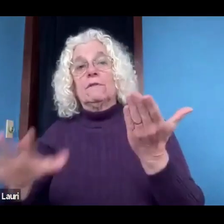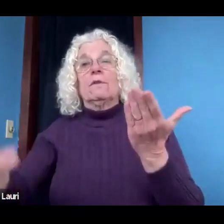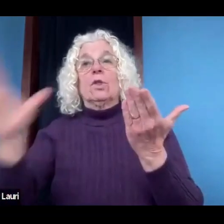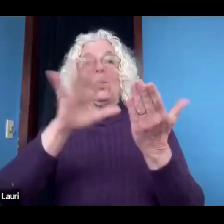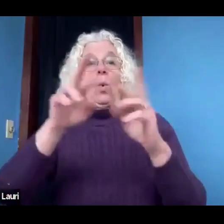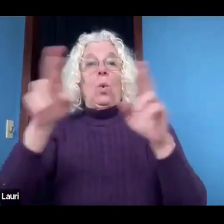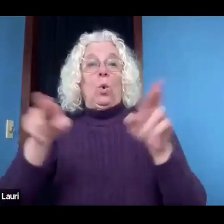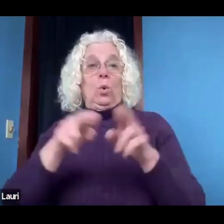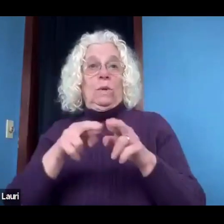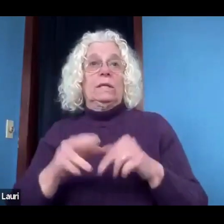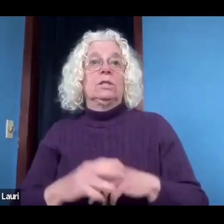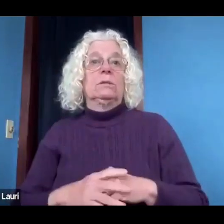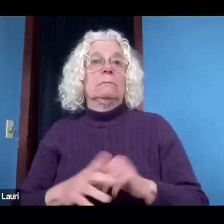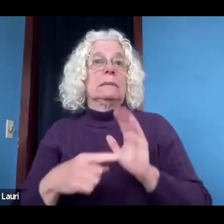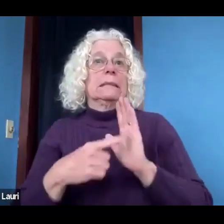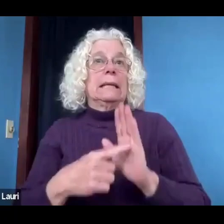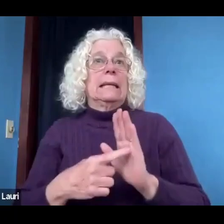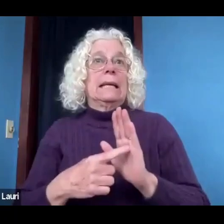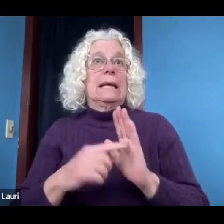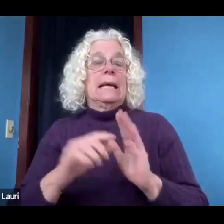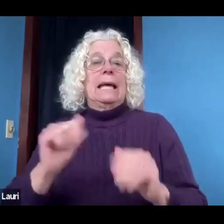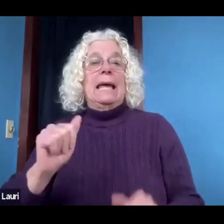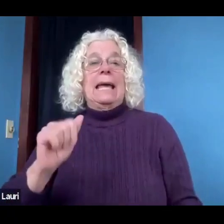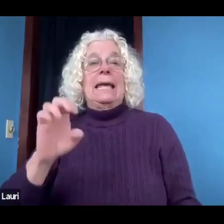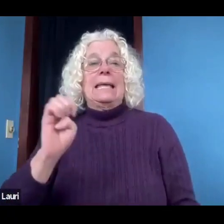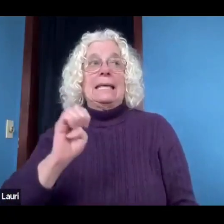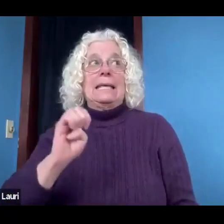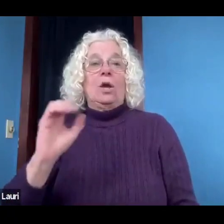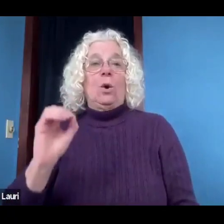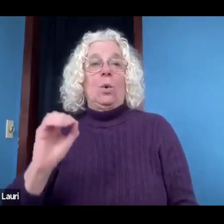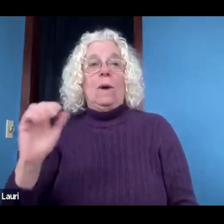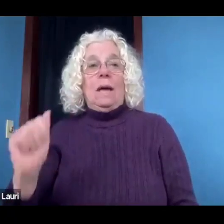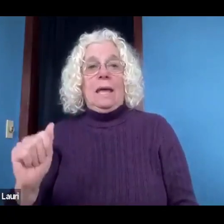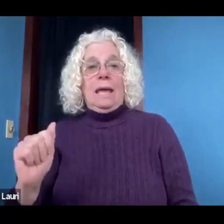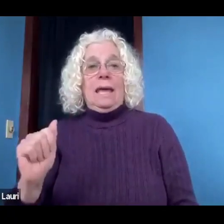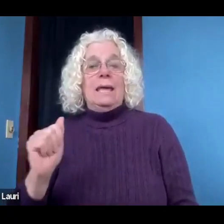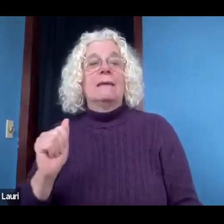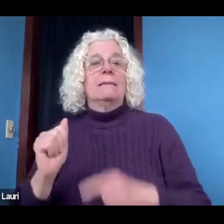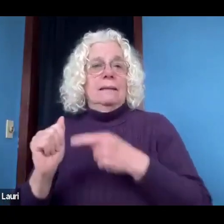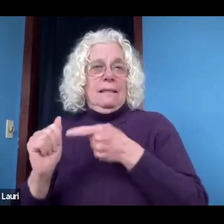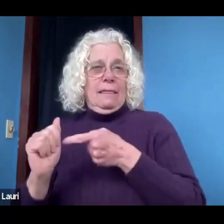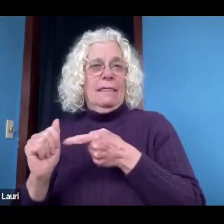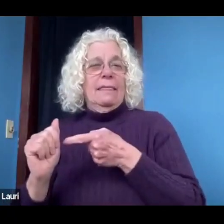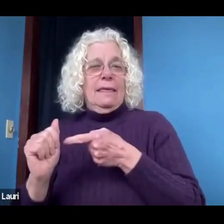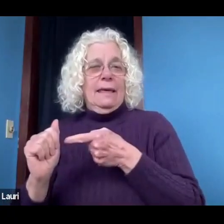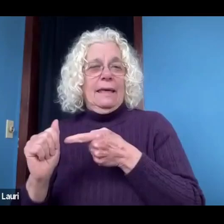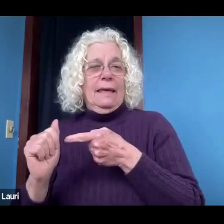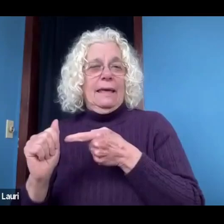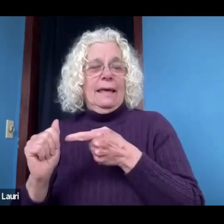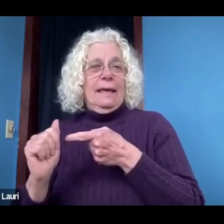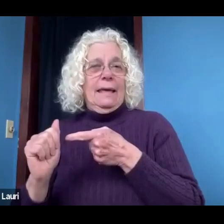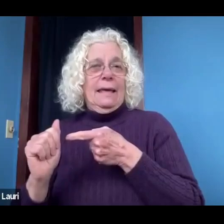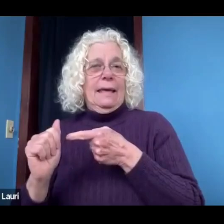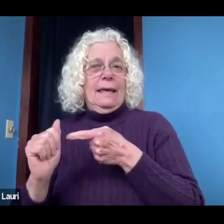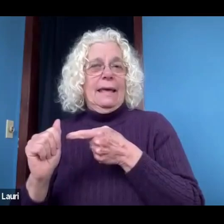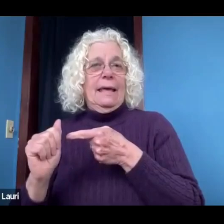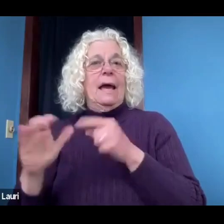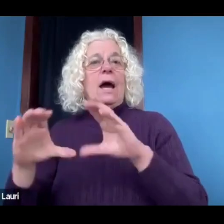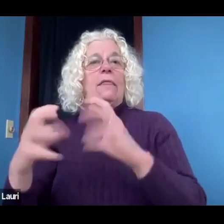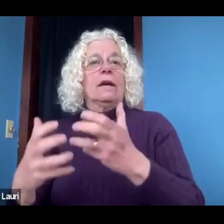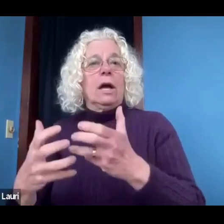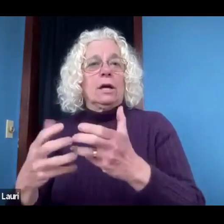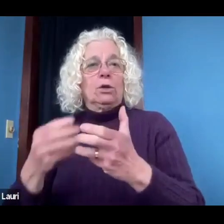region, like AEOA, which does the congregate